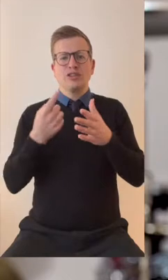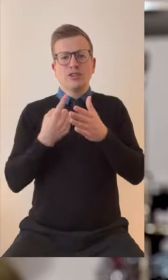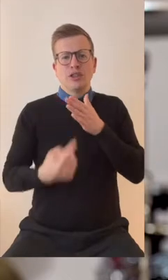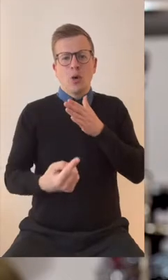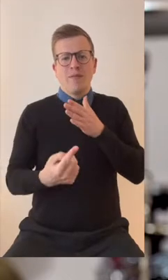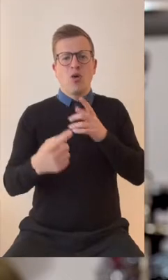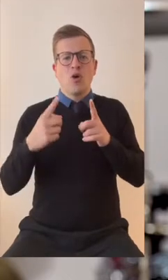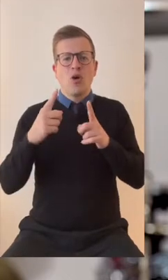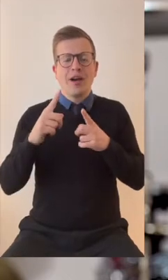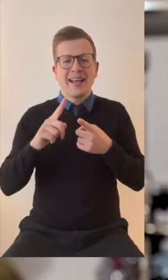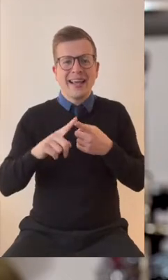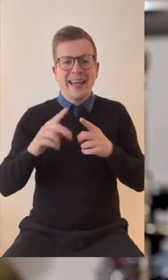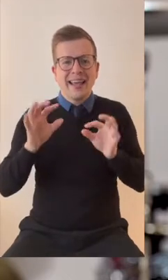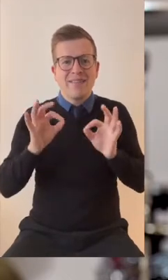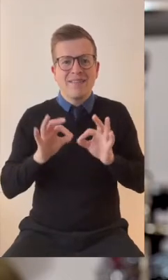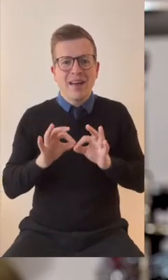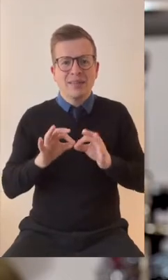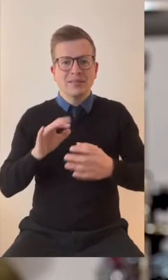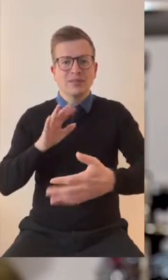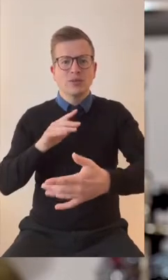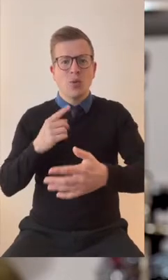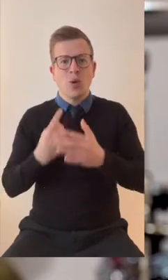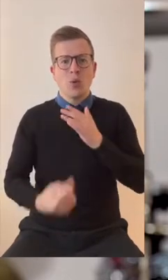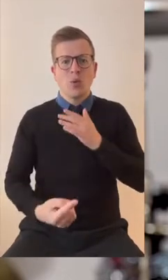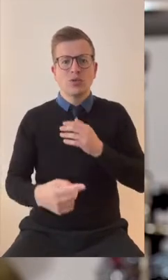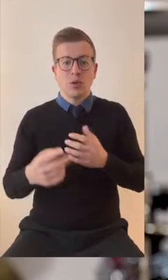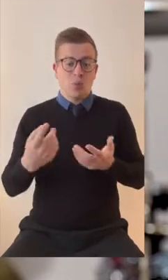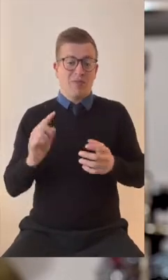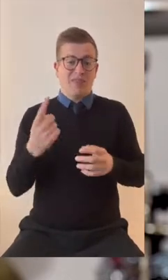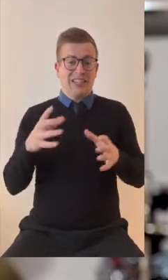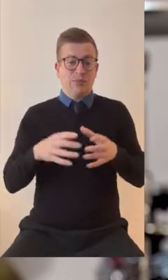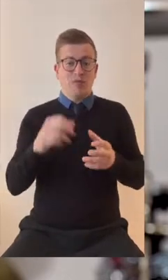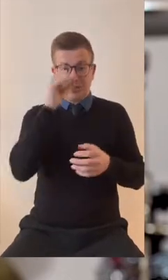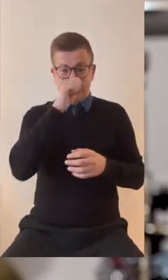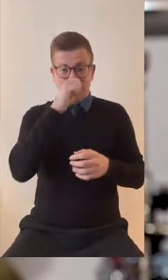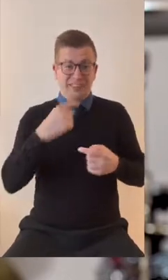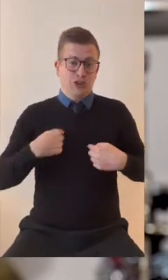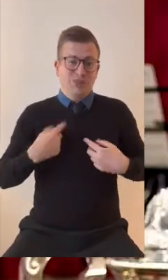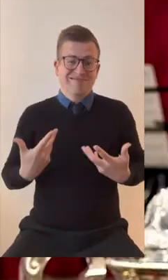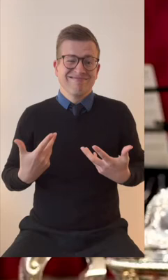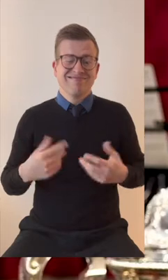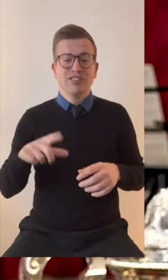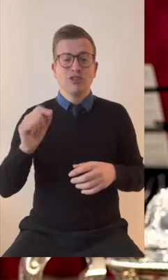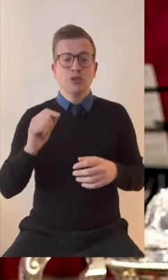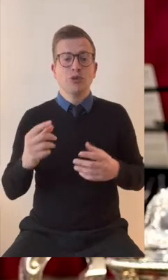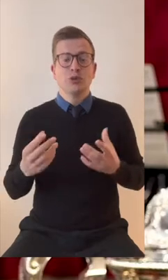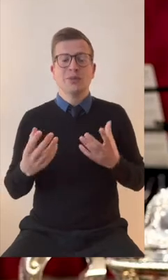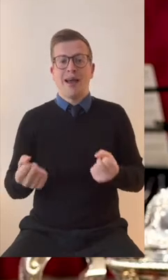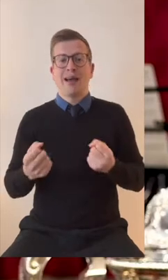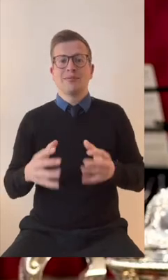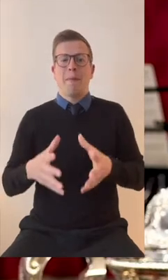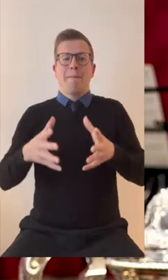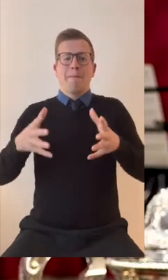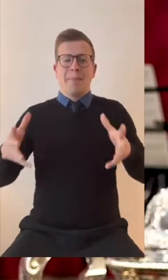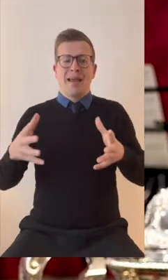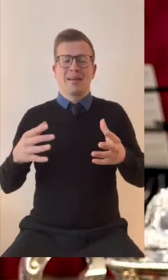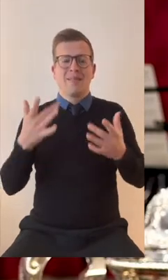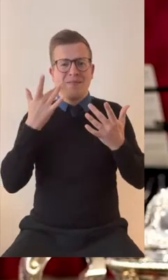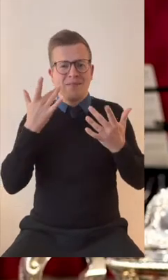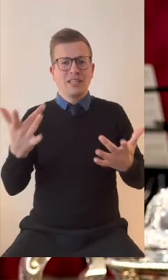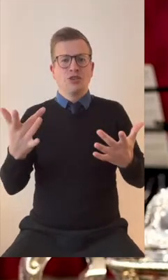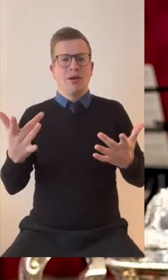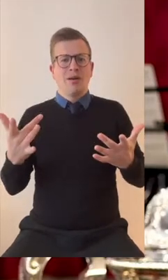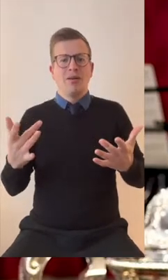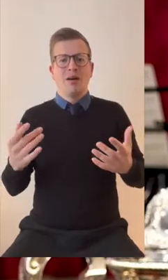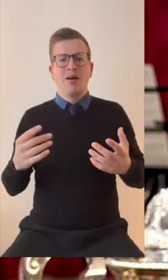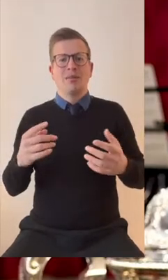solo in the first movement. And I suppose purely from a selfish point, I would probably choose something which featured the E